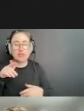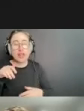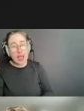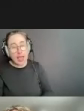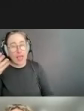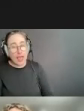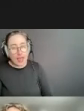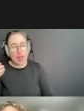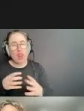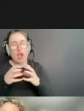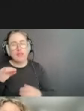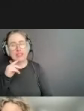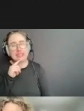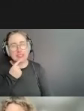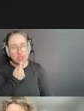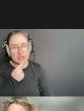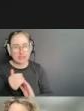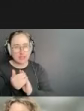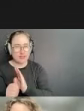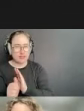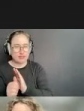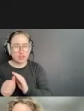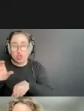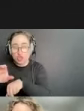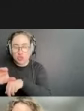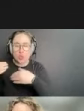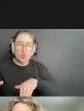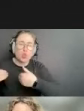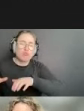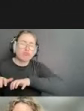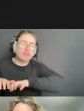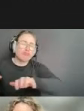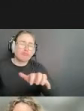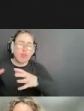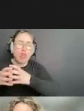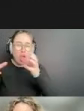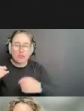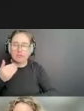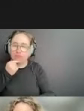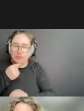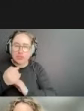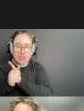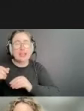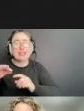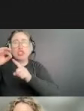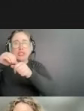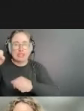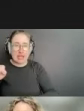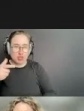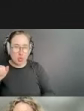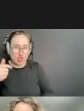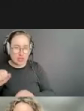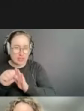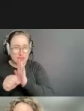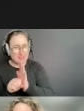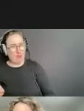of serious talent in churches, especially in South Georgia. This is where I'm at. So I did this